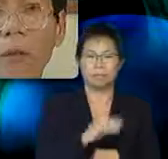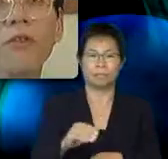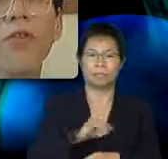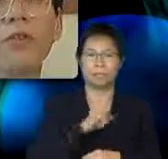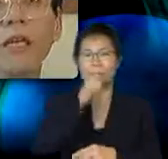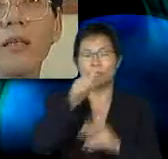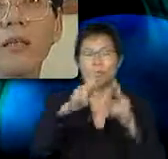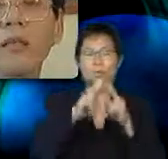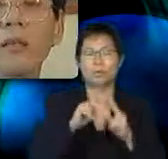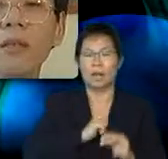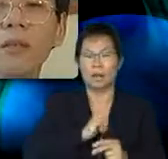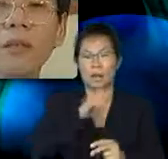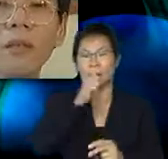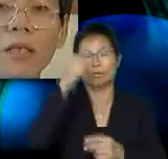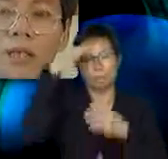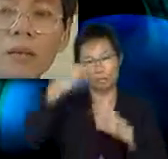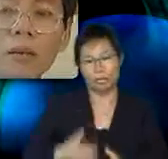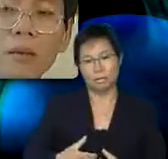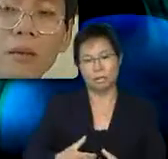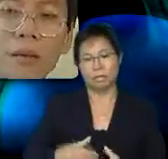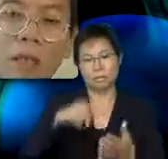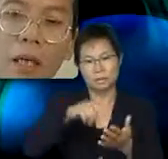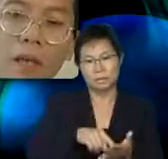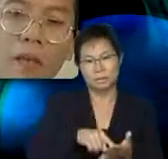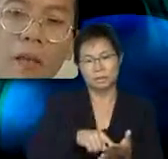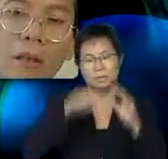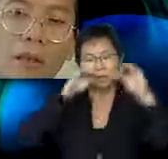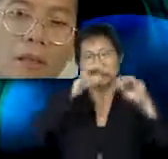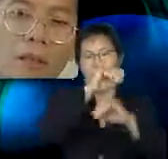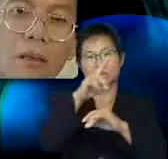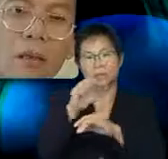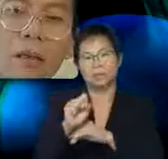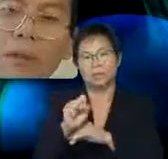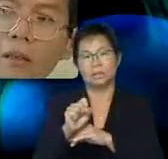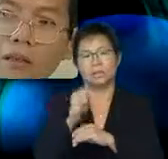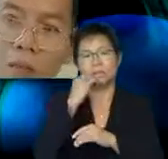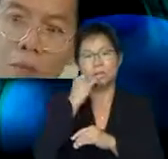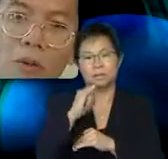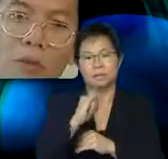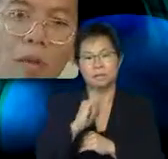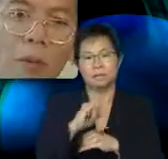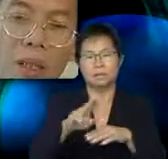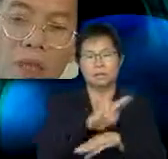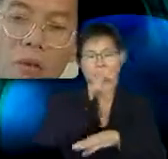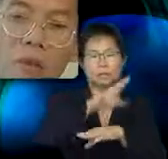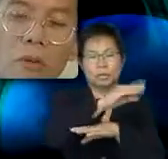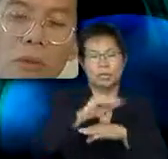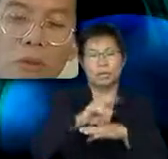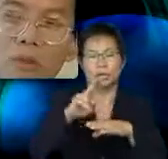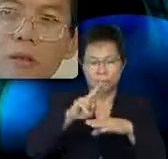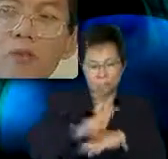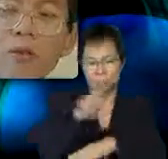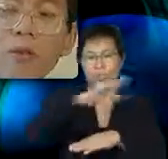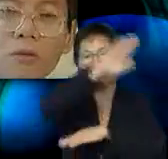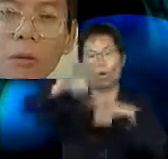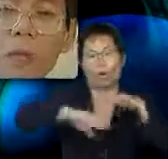also confident that this teaching aid is usable and applicable to